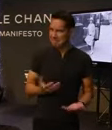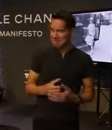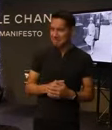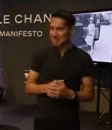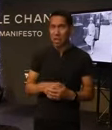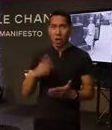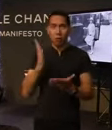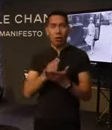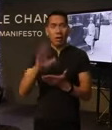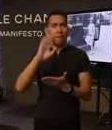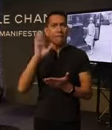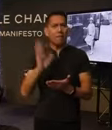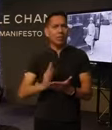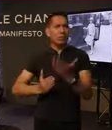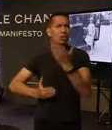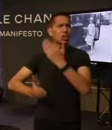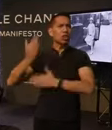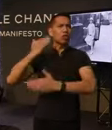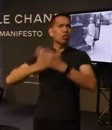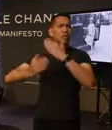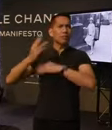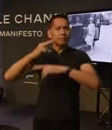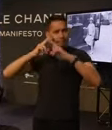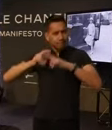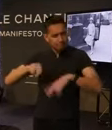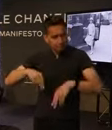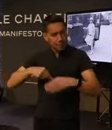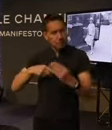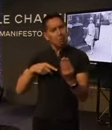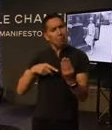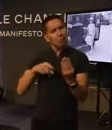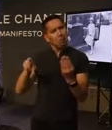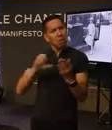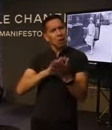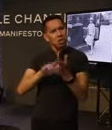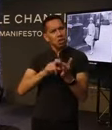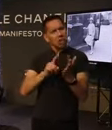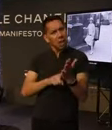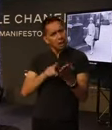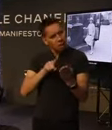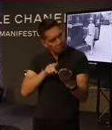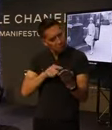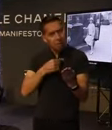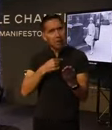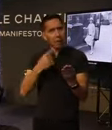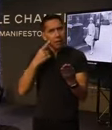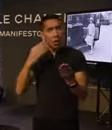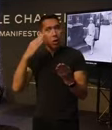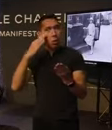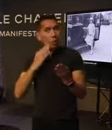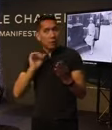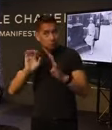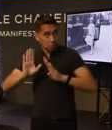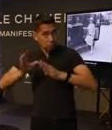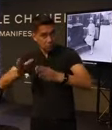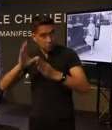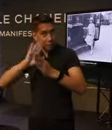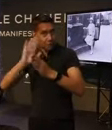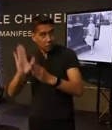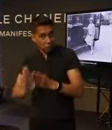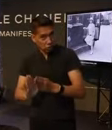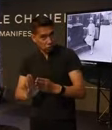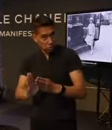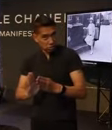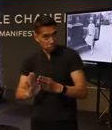historian Amy de la Haye recently stated, while Chanel may have emancipated women from restrictive fashion, she was certainly not